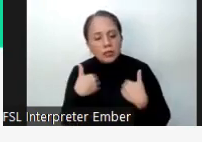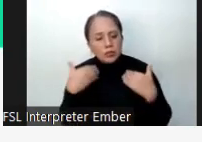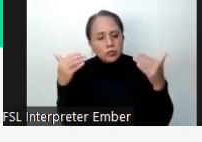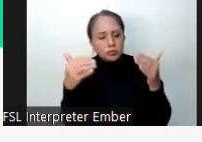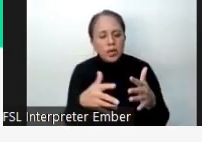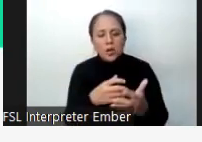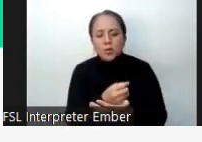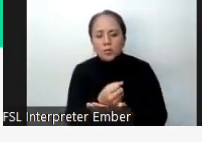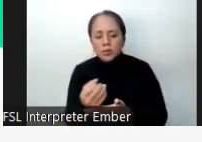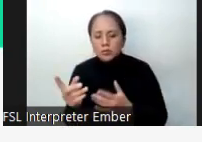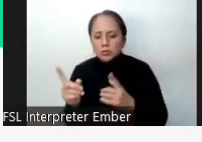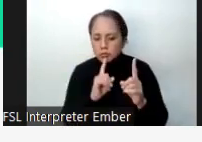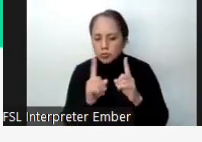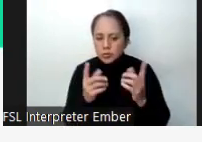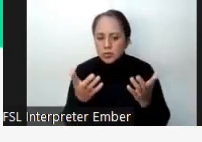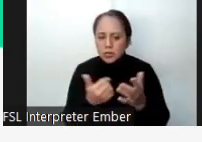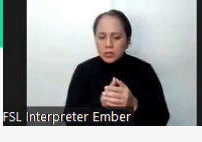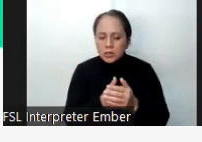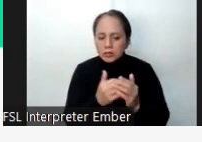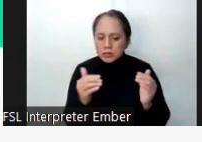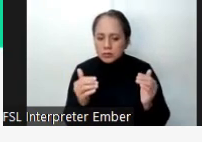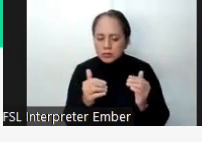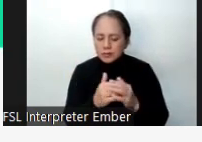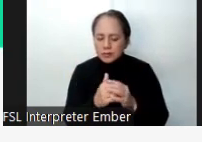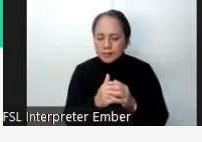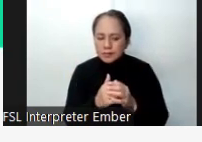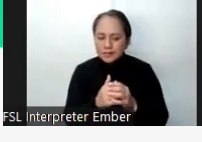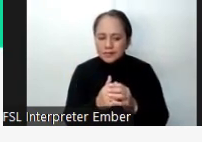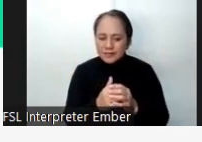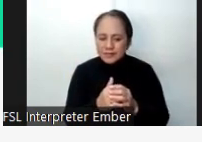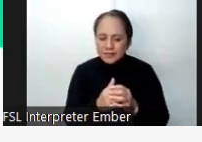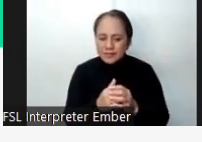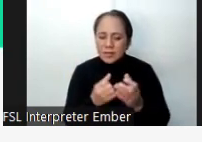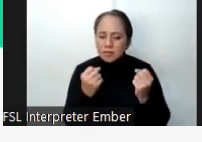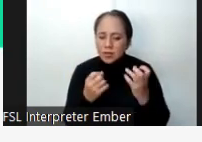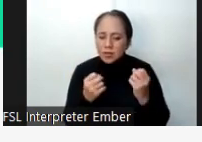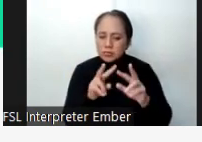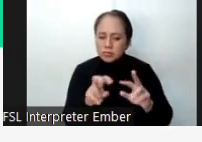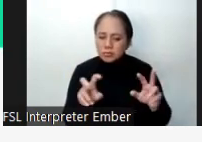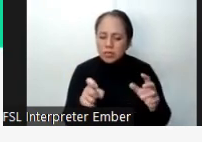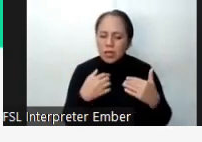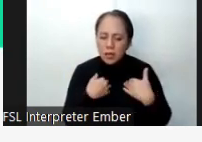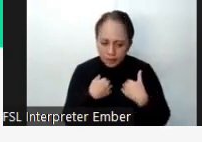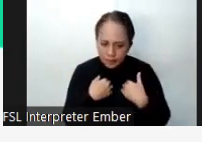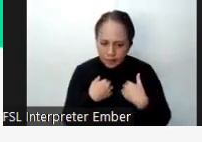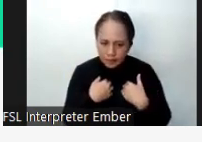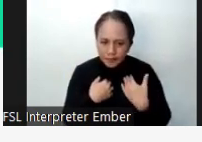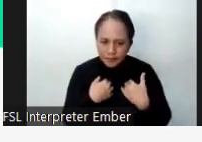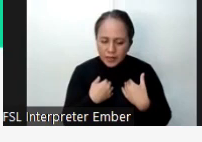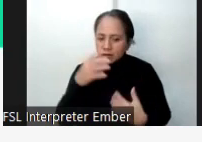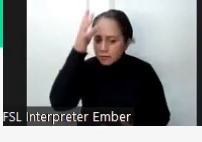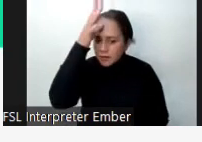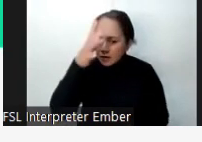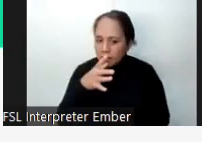the amount of talk and the mean length of utterances. A lot of studies also look into the